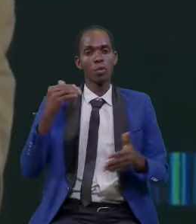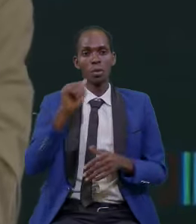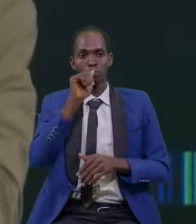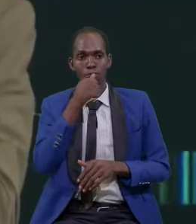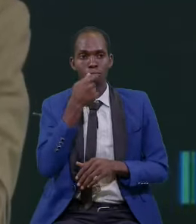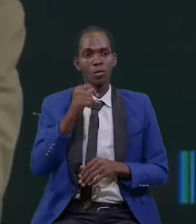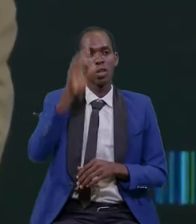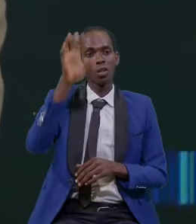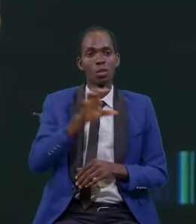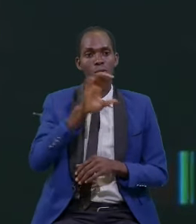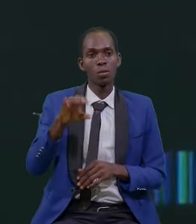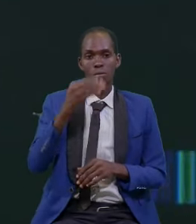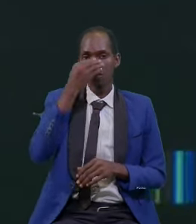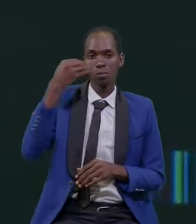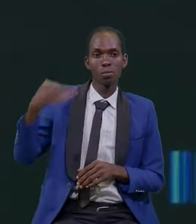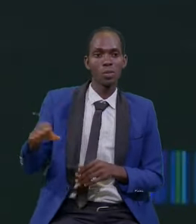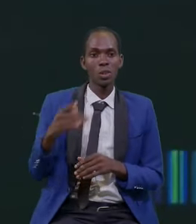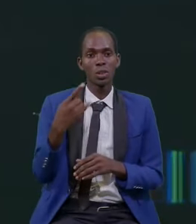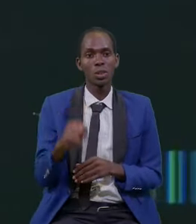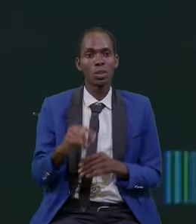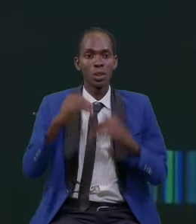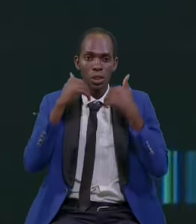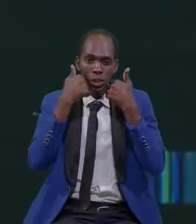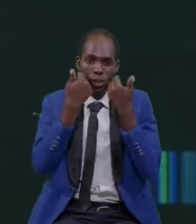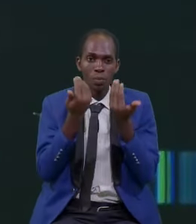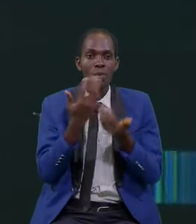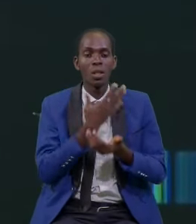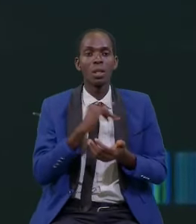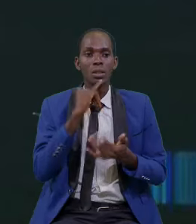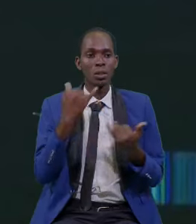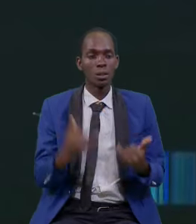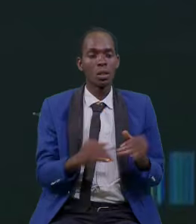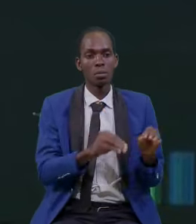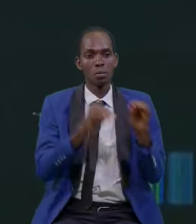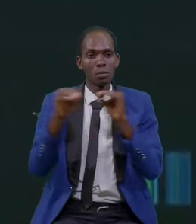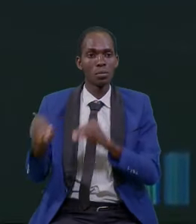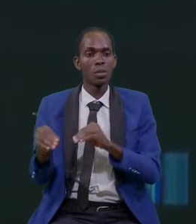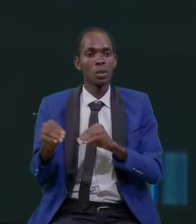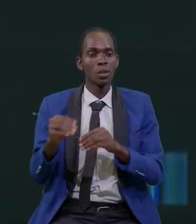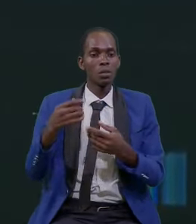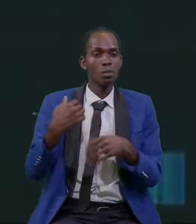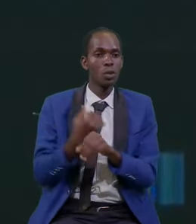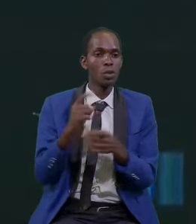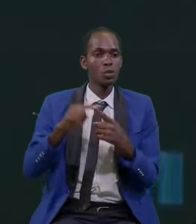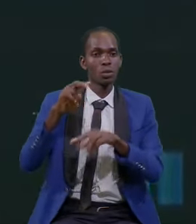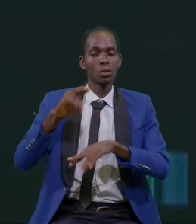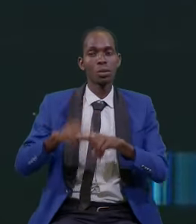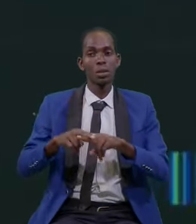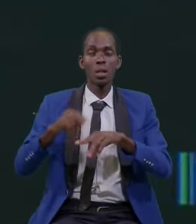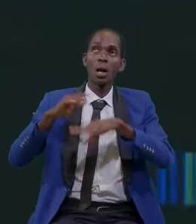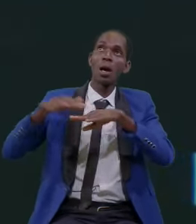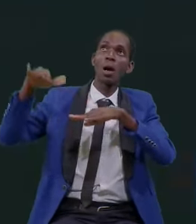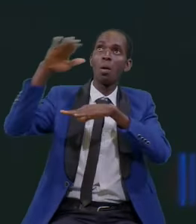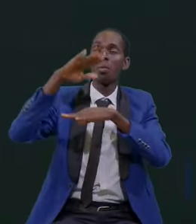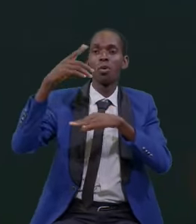the shame. And now he sat down above the sun, he sat down above the stars, at